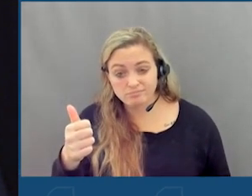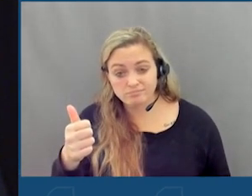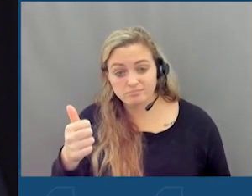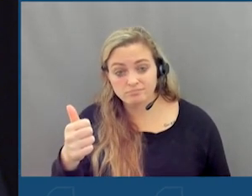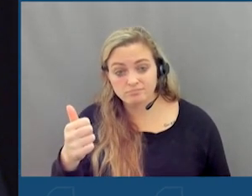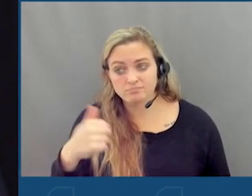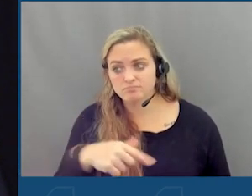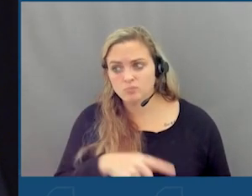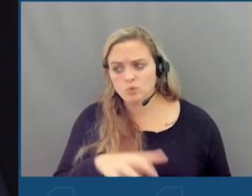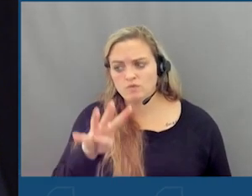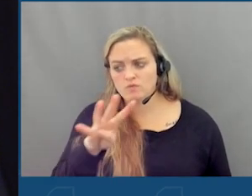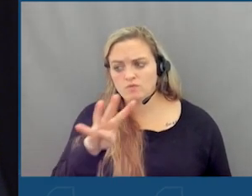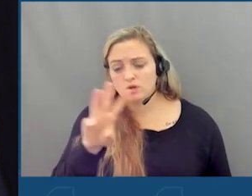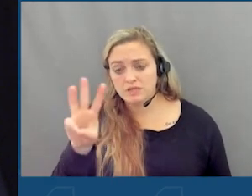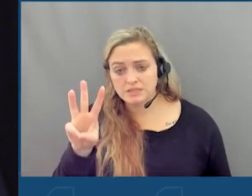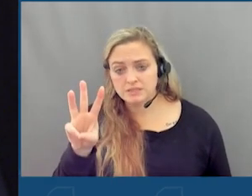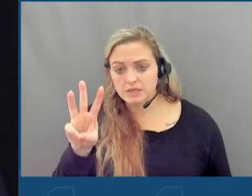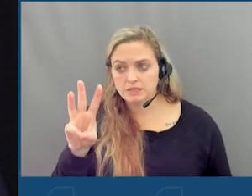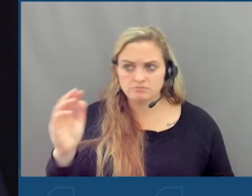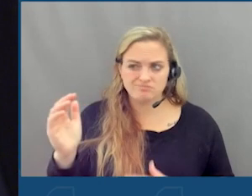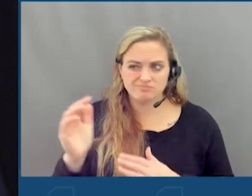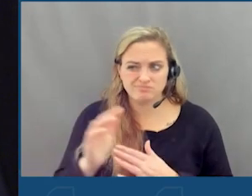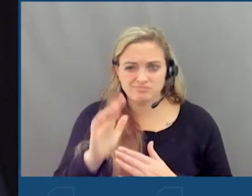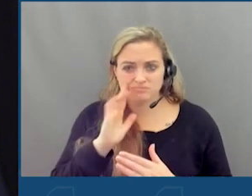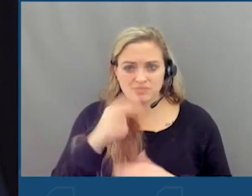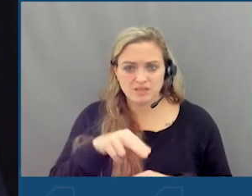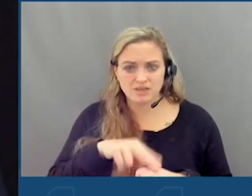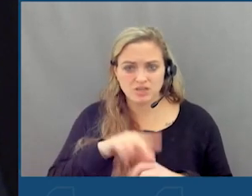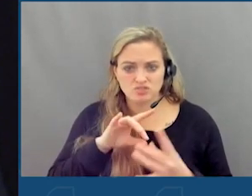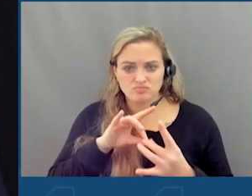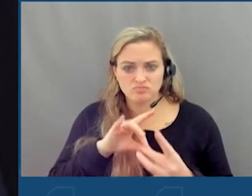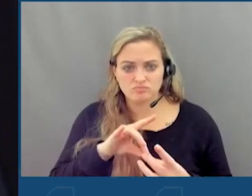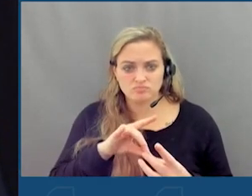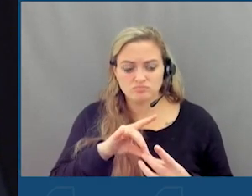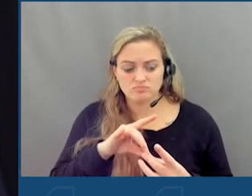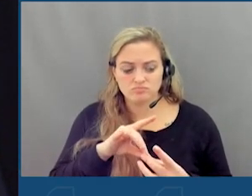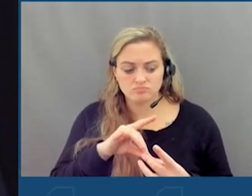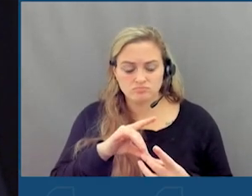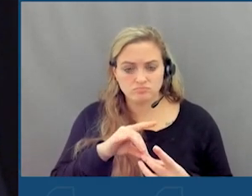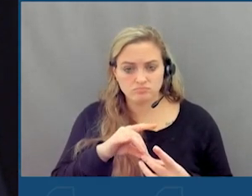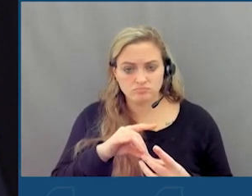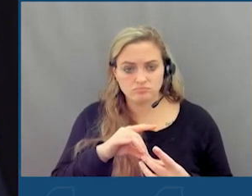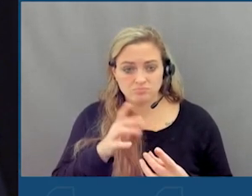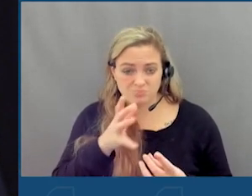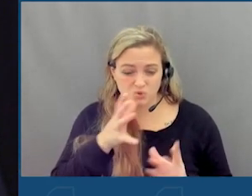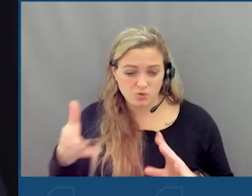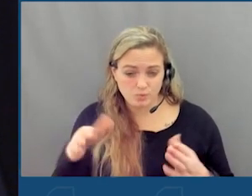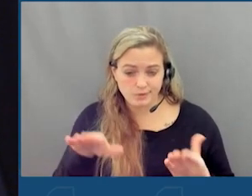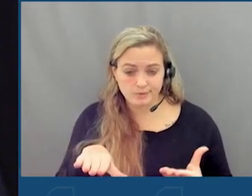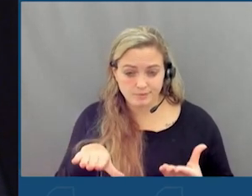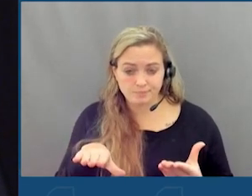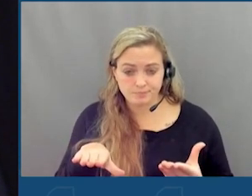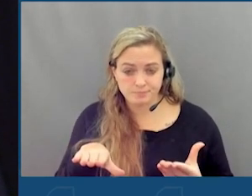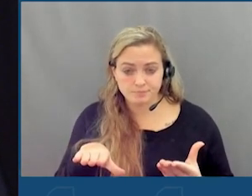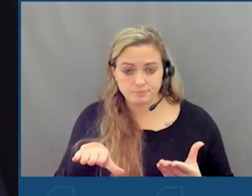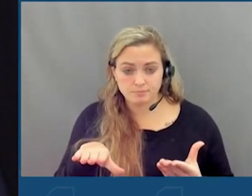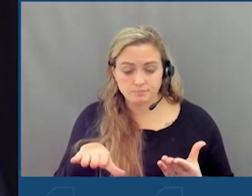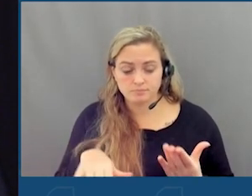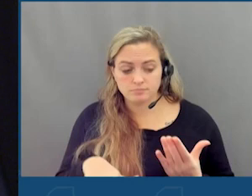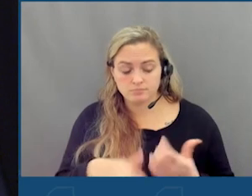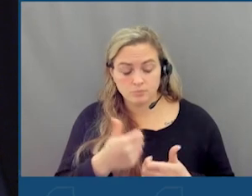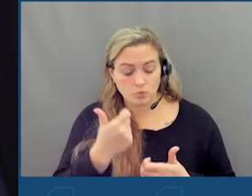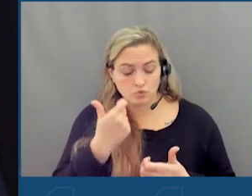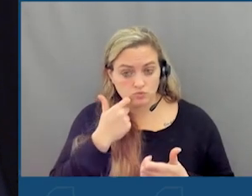were 46 in the nation when it came down to maternal mortality. The most